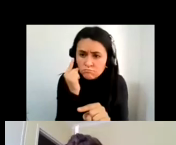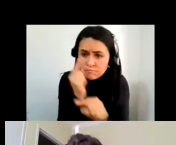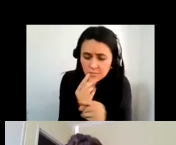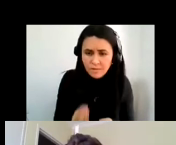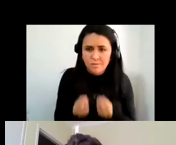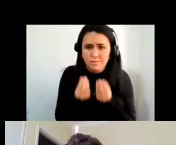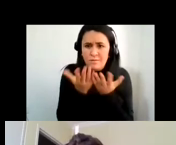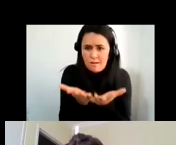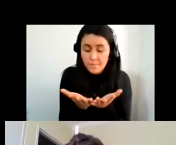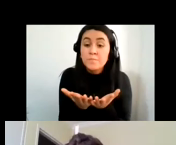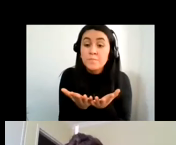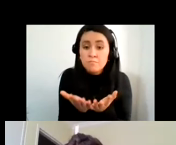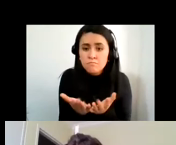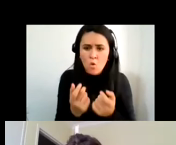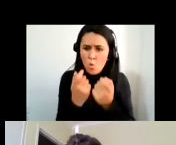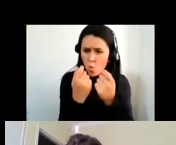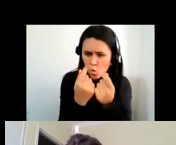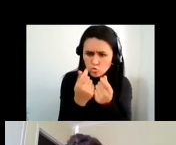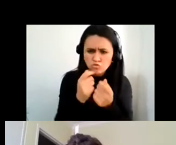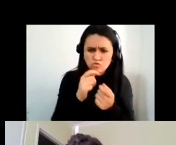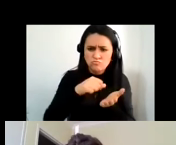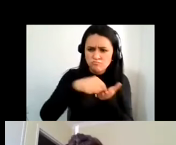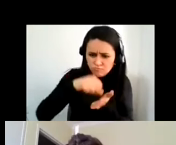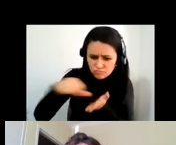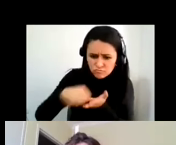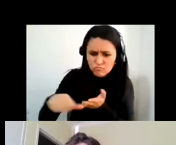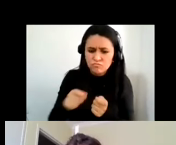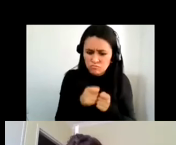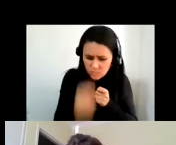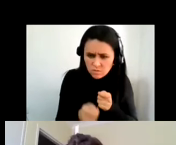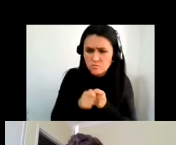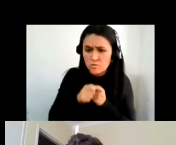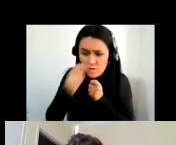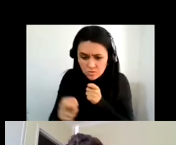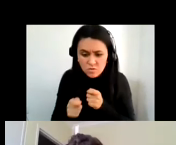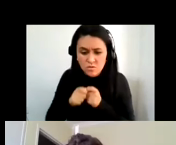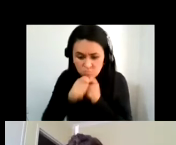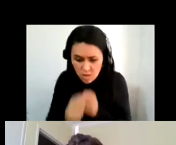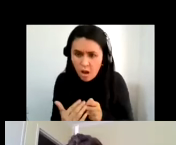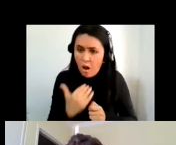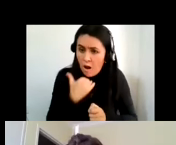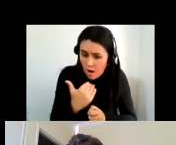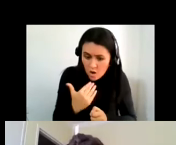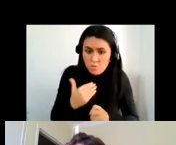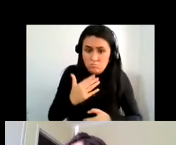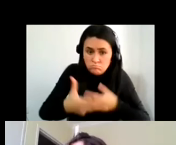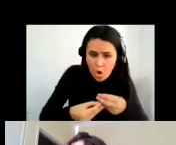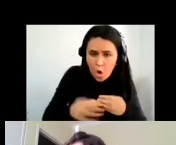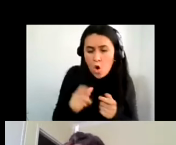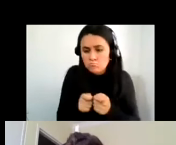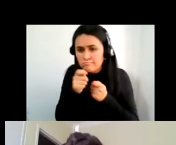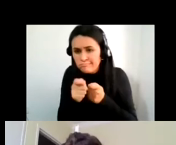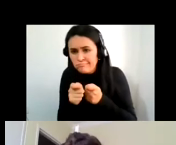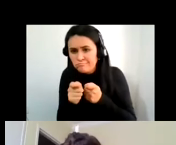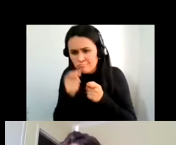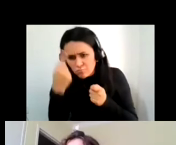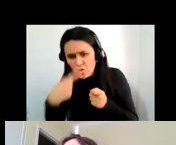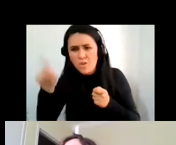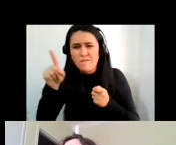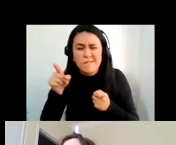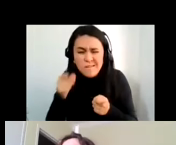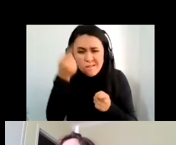co-payments, deductibles, and then indirect costs, for example, with regard to transport and accommodation and other